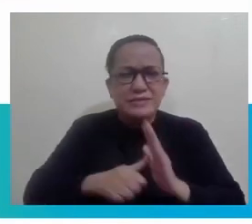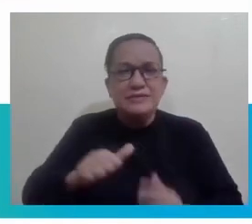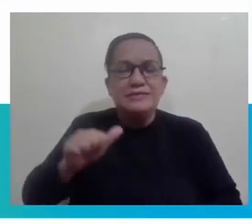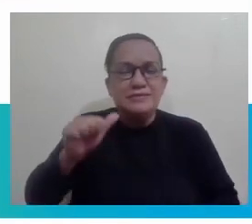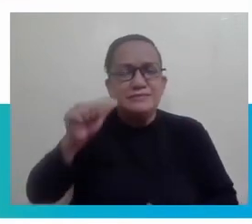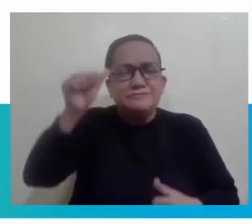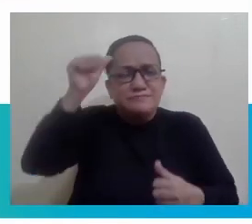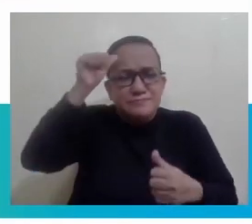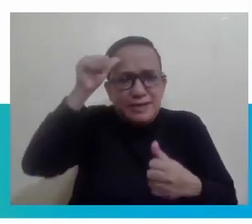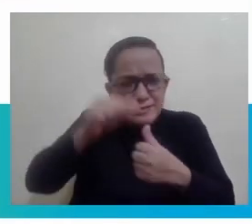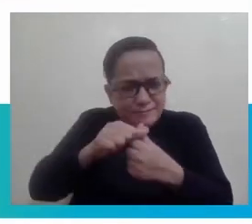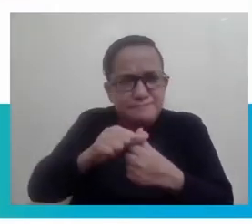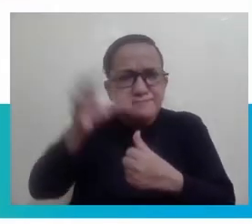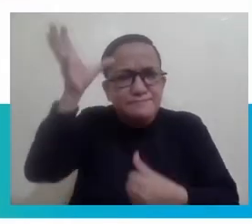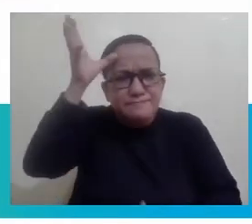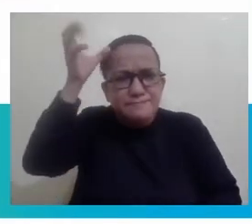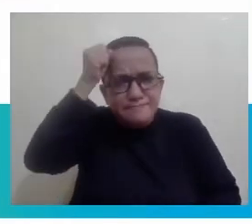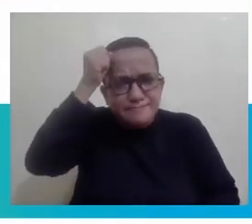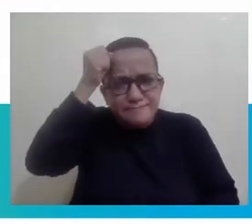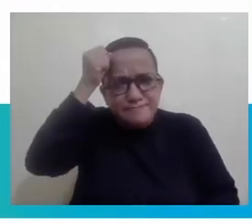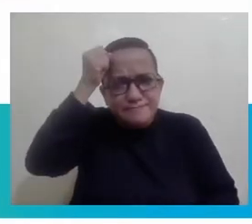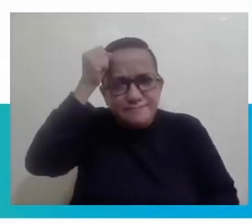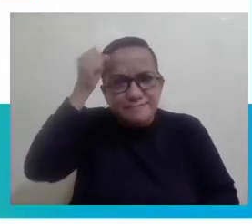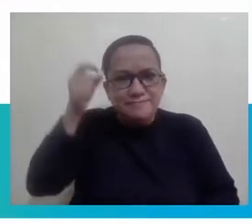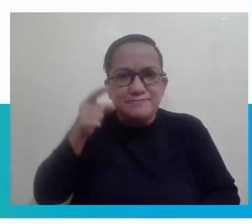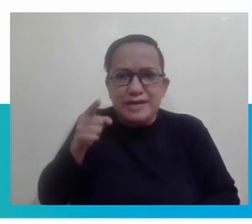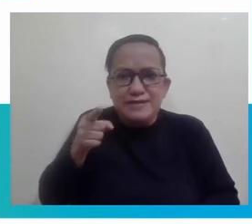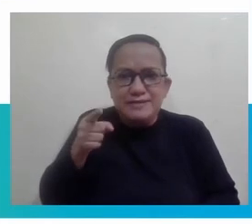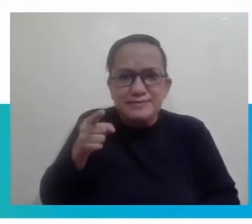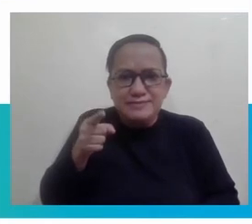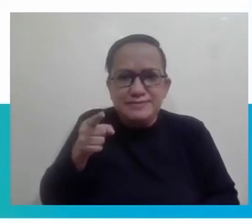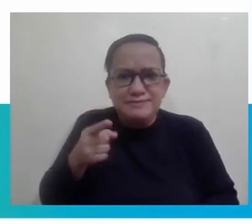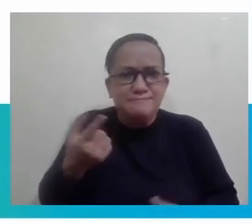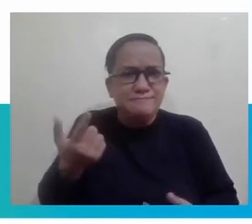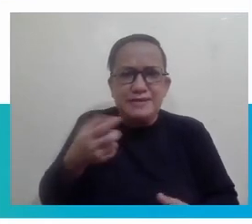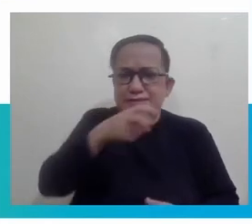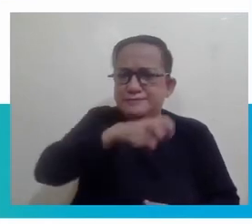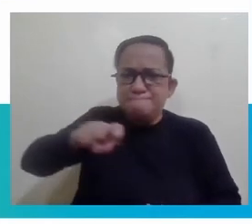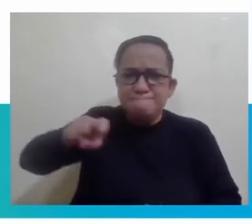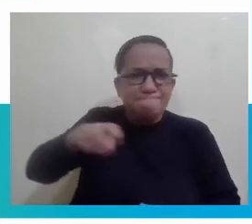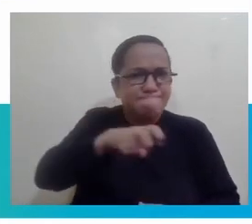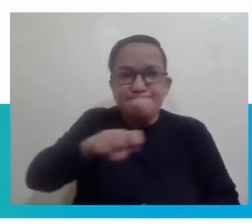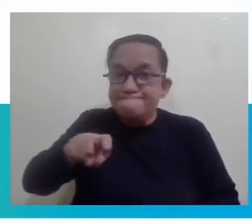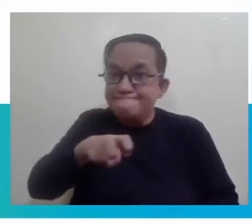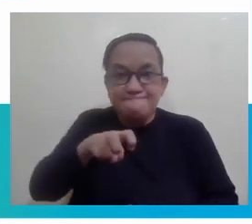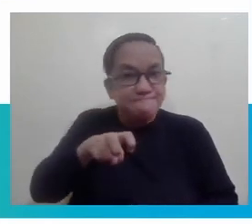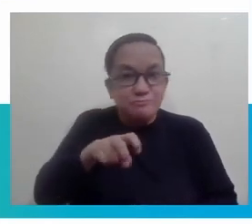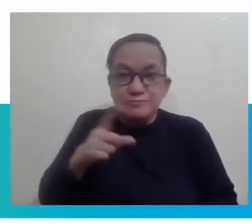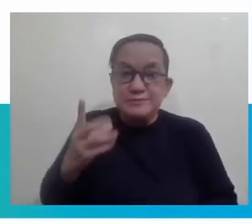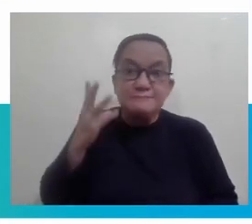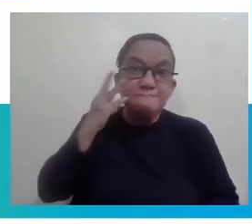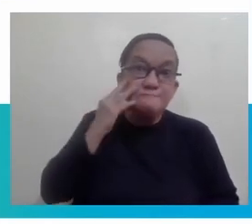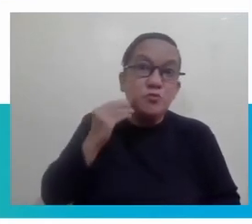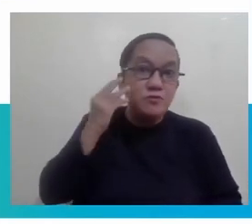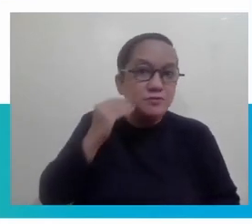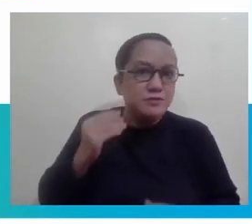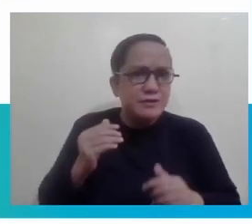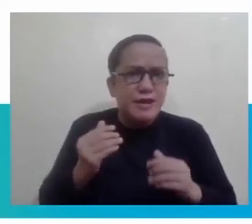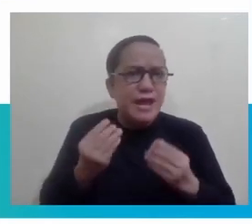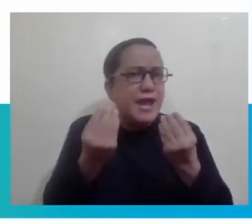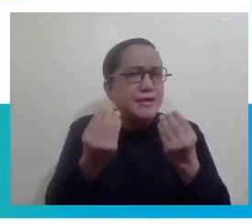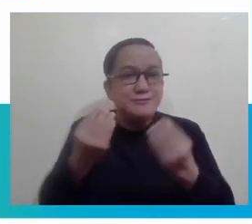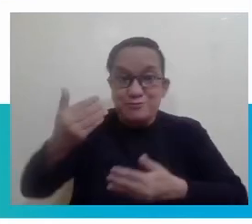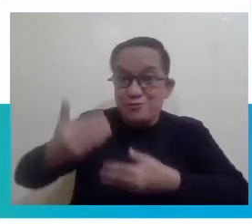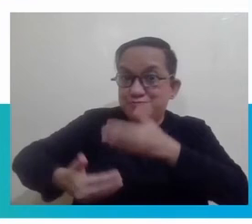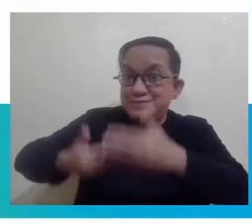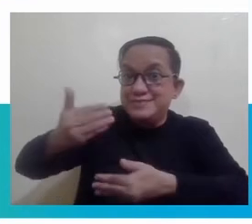doing development projects, the way we do it, has been evolving the last decade. What we do now as a bank,